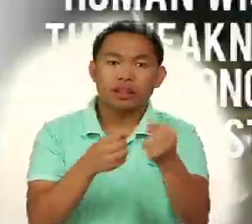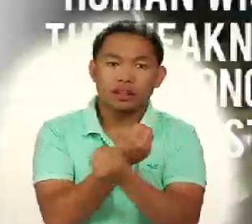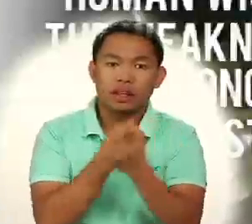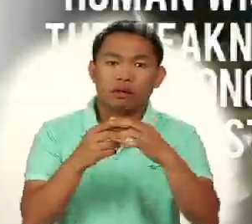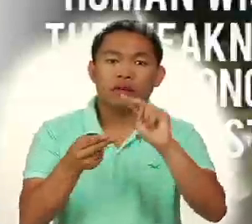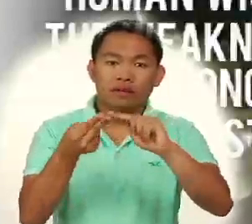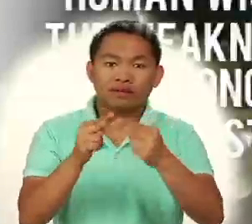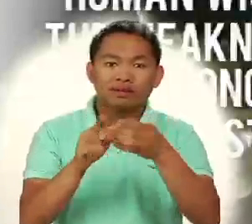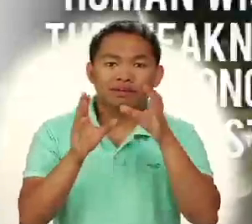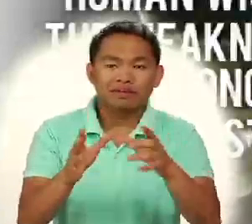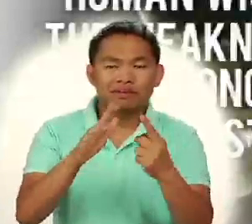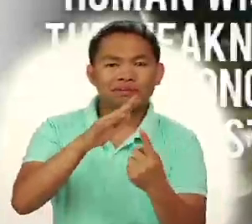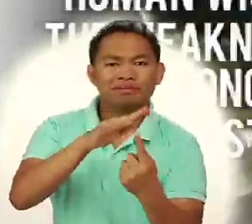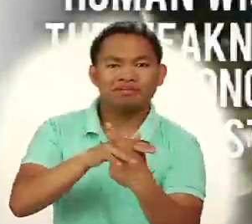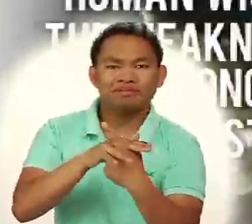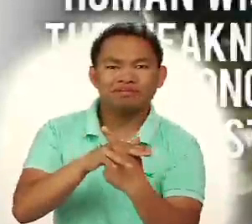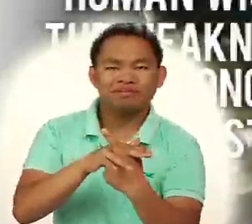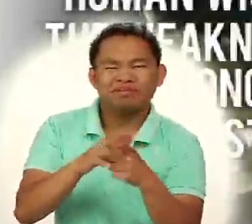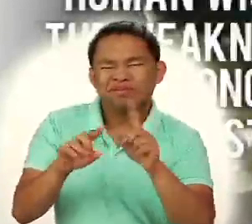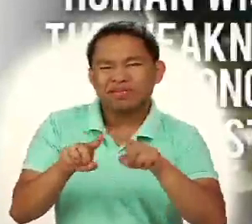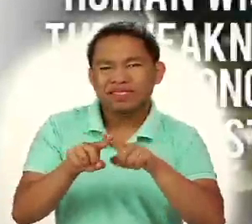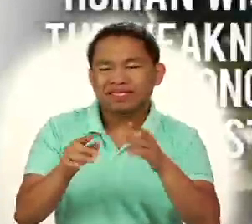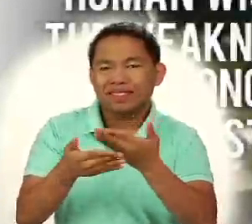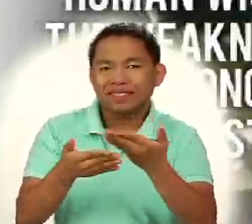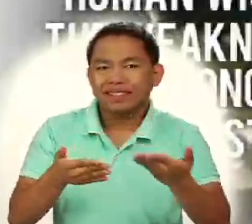of neighbor could appear